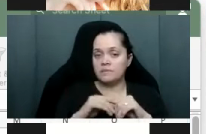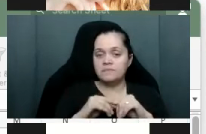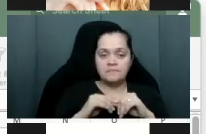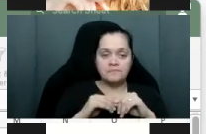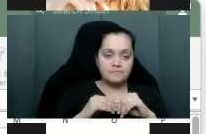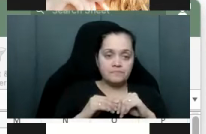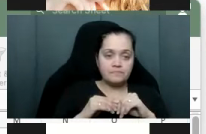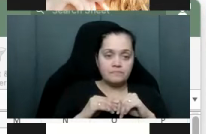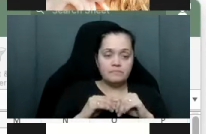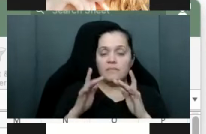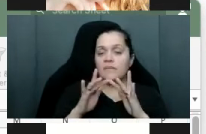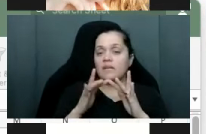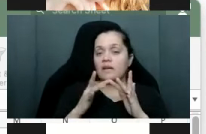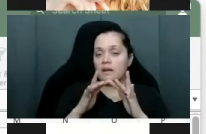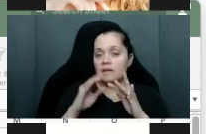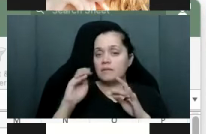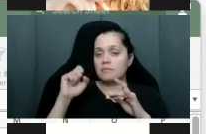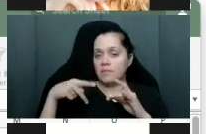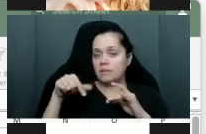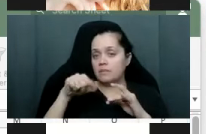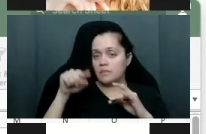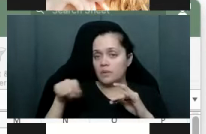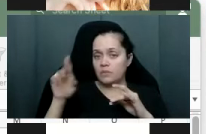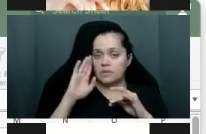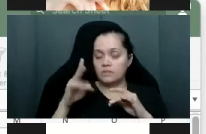the online map quiz.